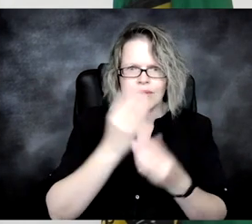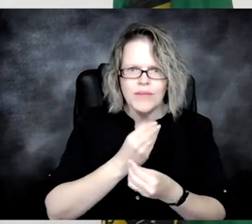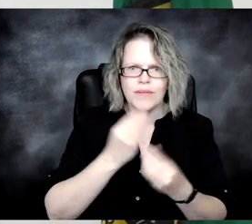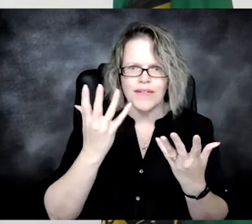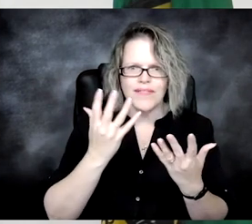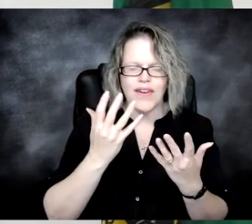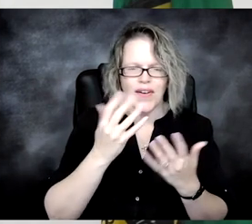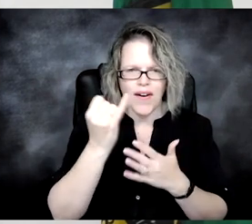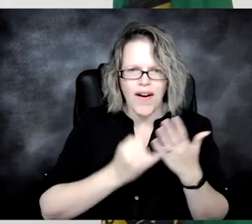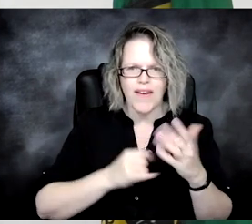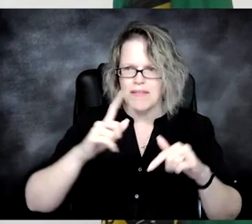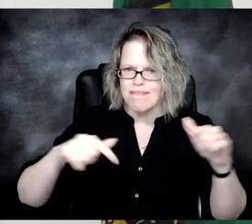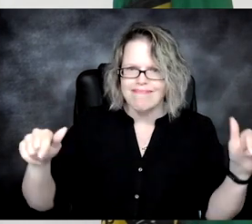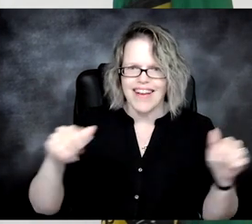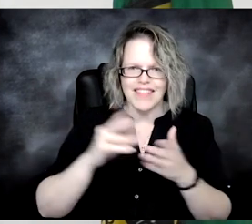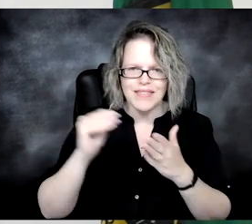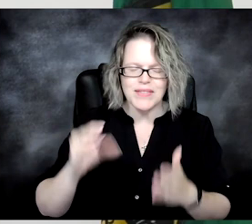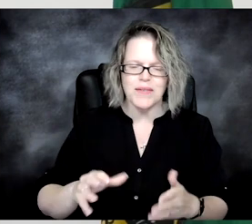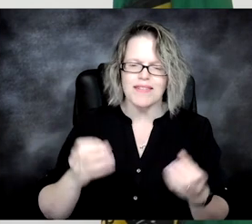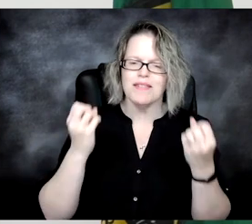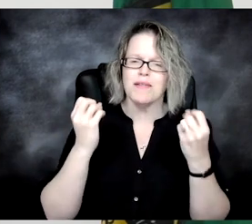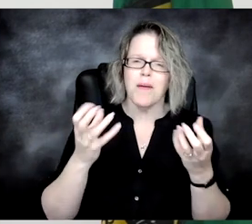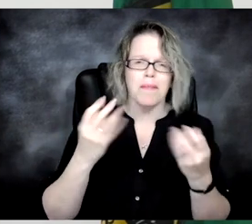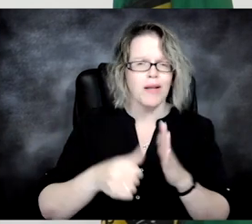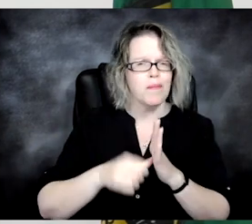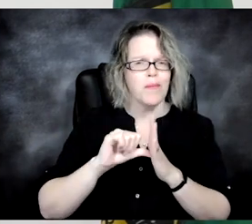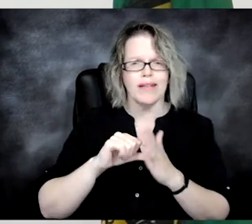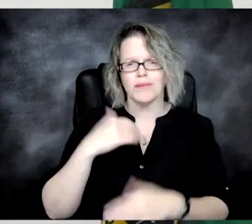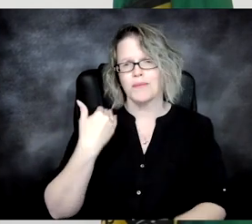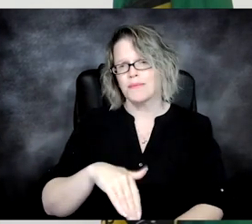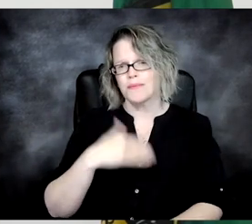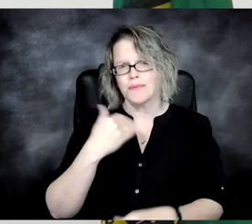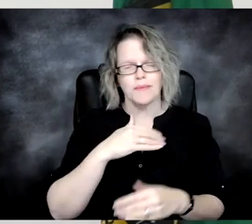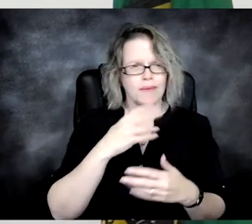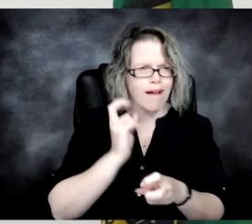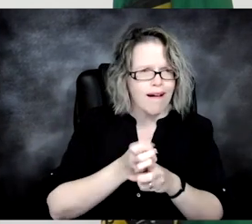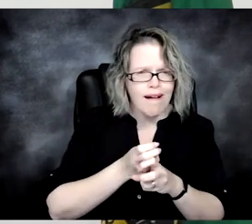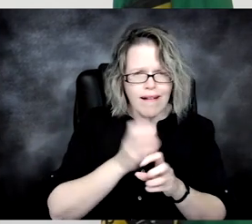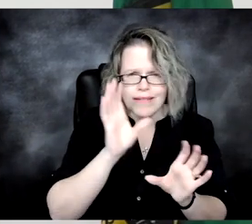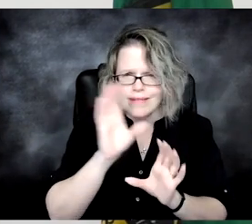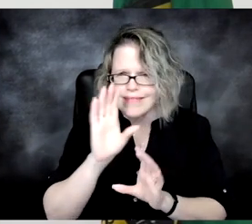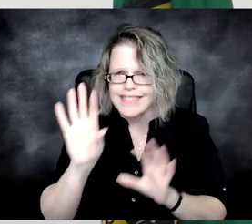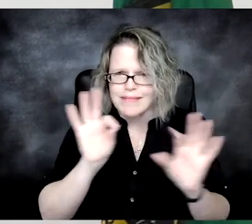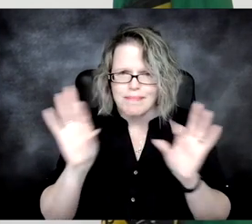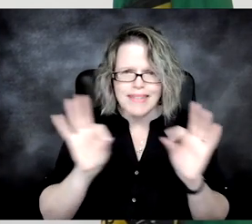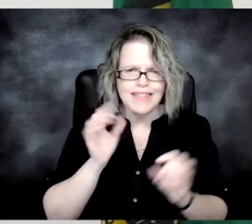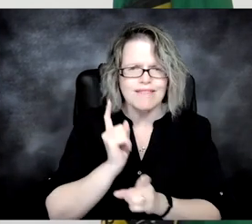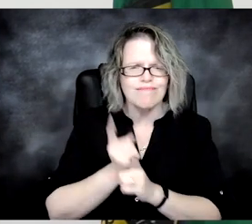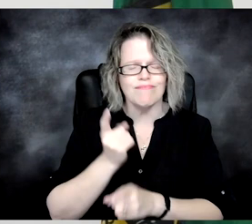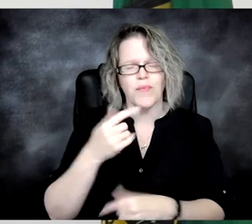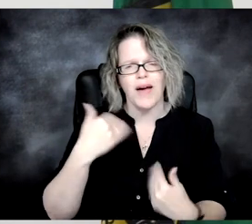our talented students. And there were so many impressive pieces to select from this year. It was a